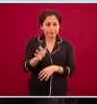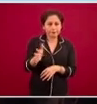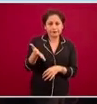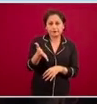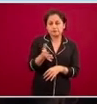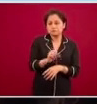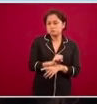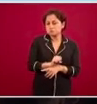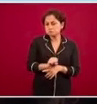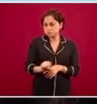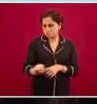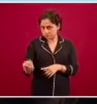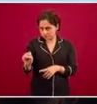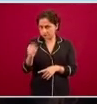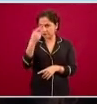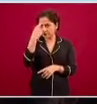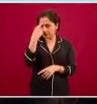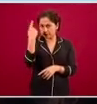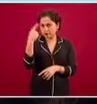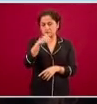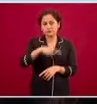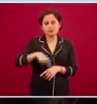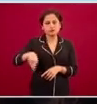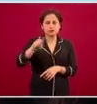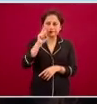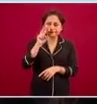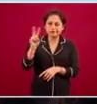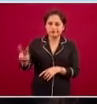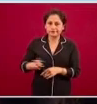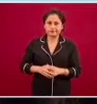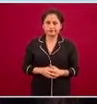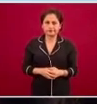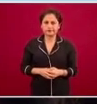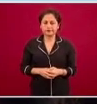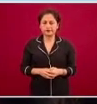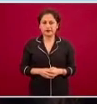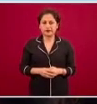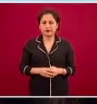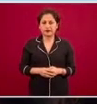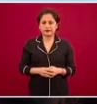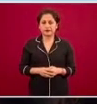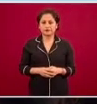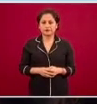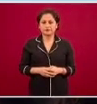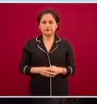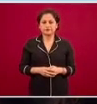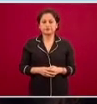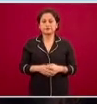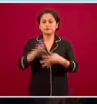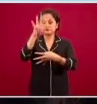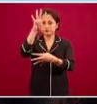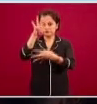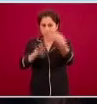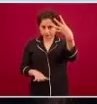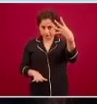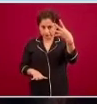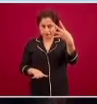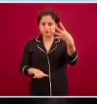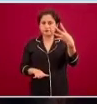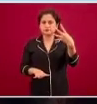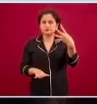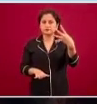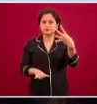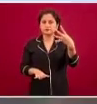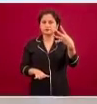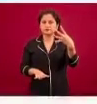I'll try to be simple in my explanation, or direct, when explaining this chart. Here we have the